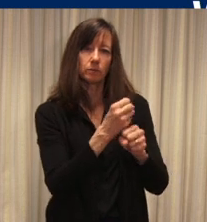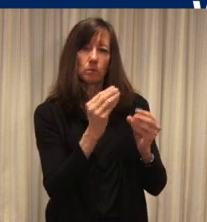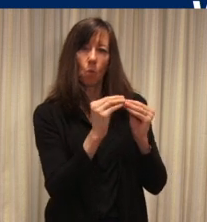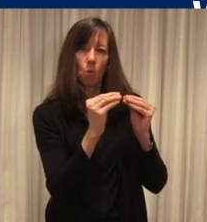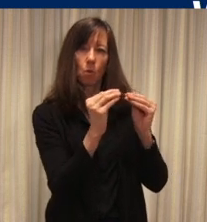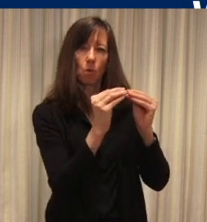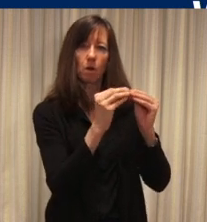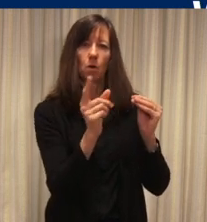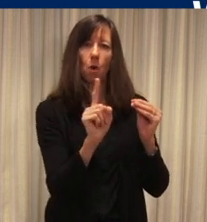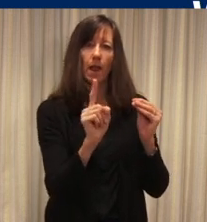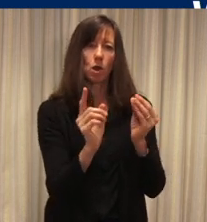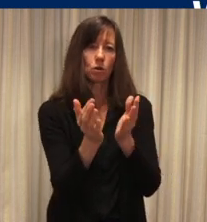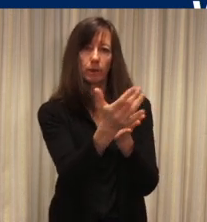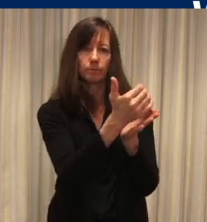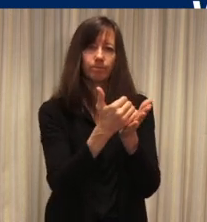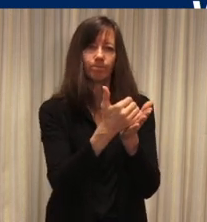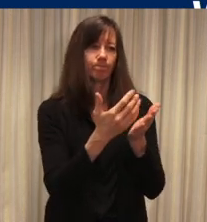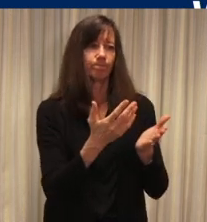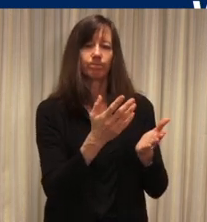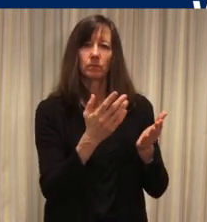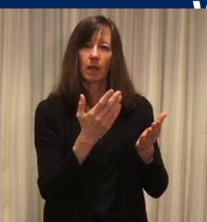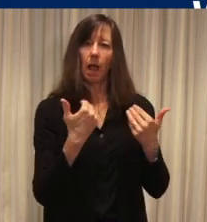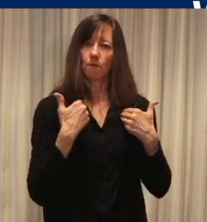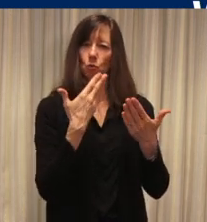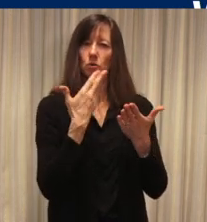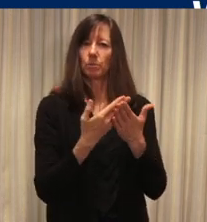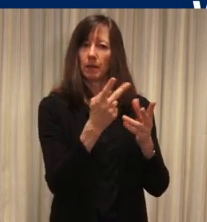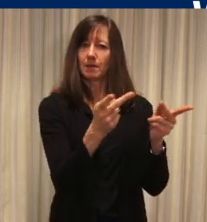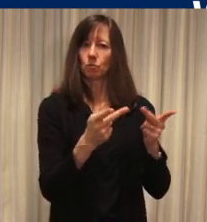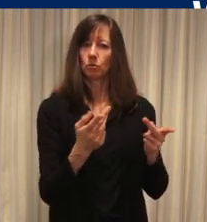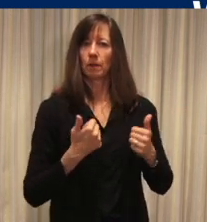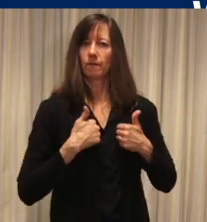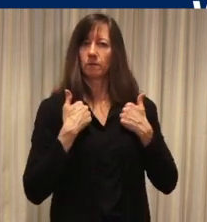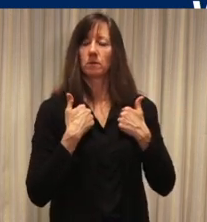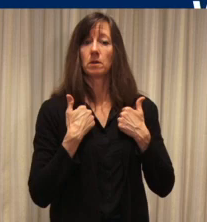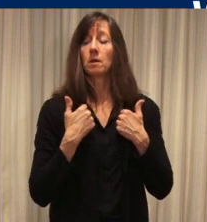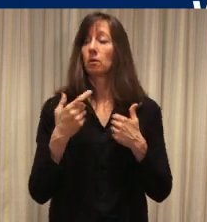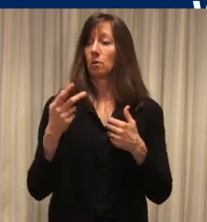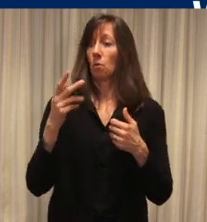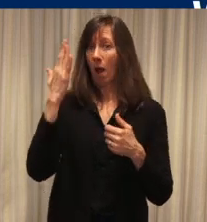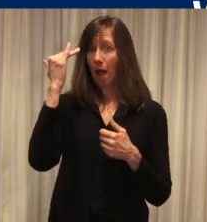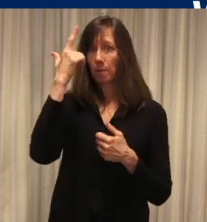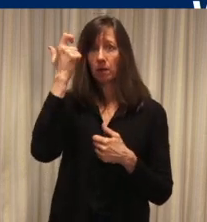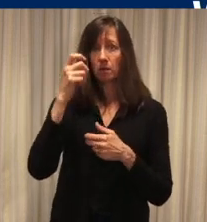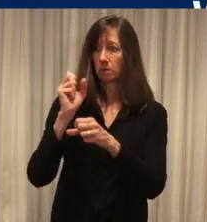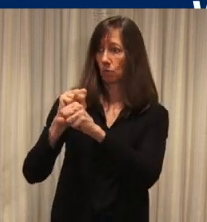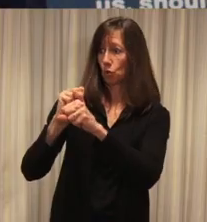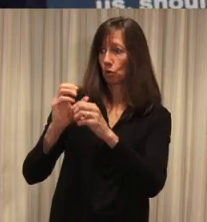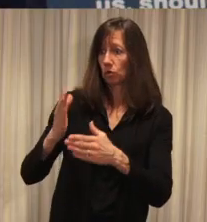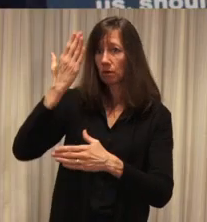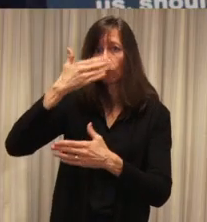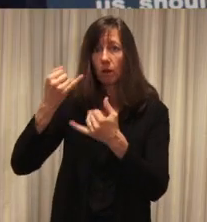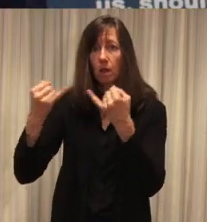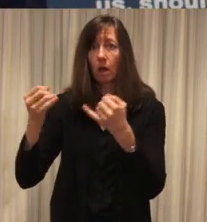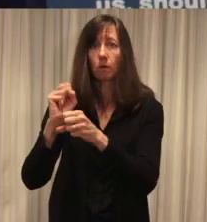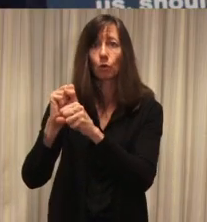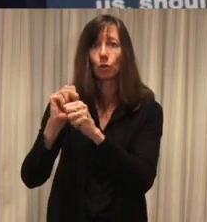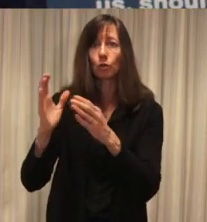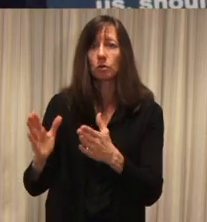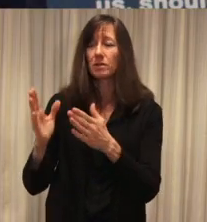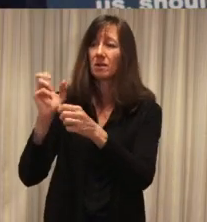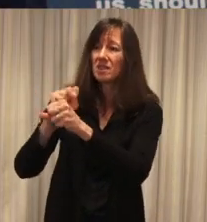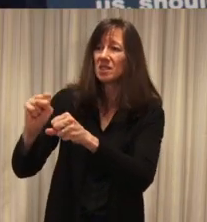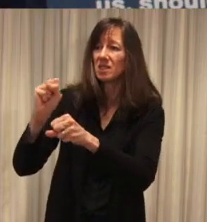putting in a full day's work and doing everything they're asked can afford a decent place to live.